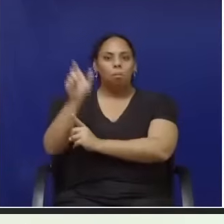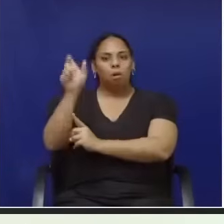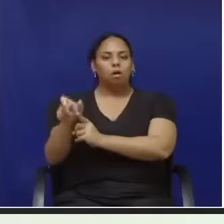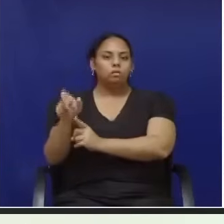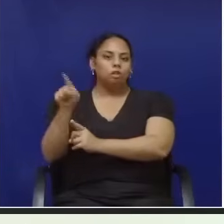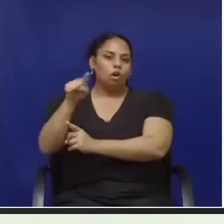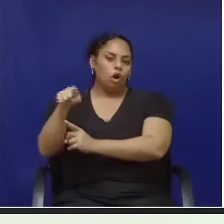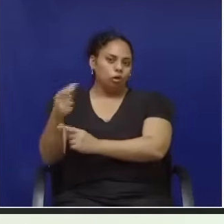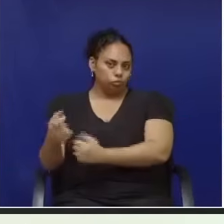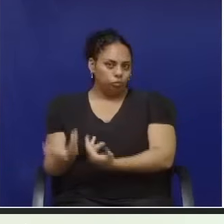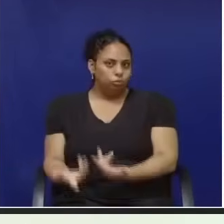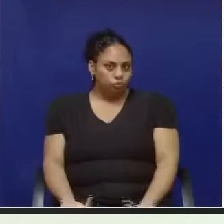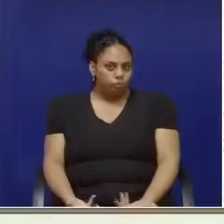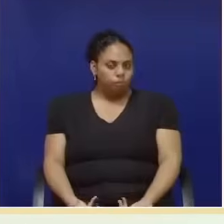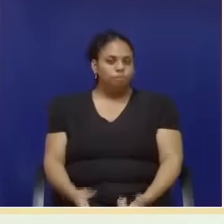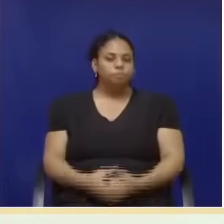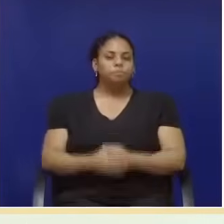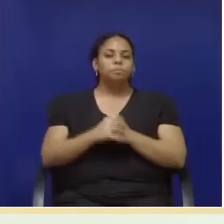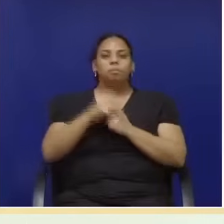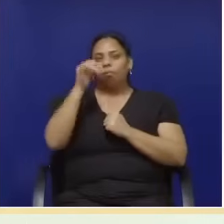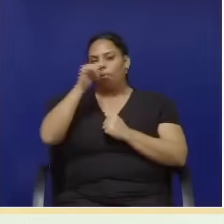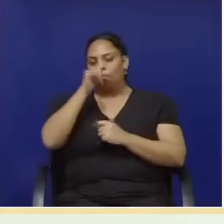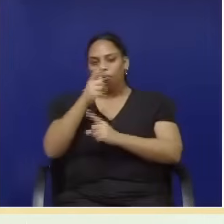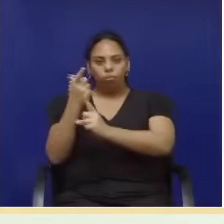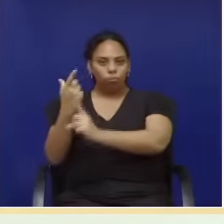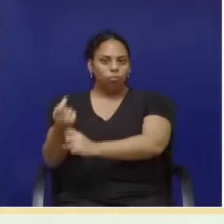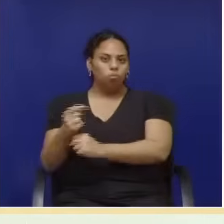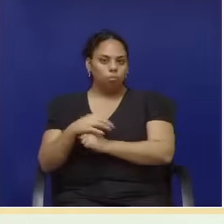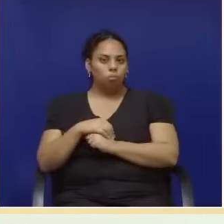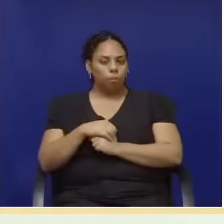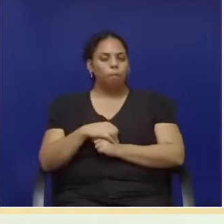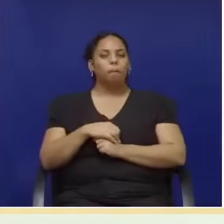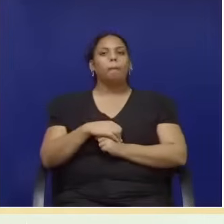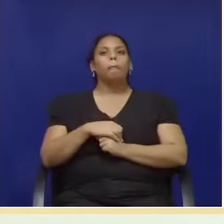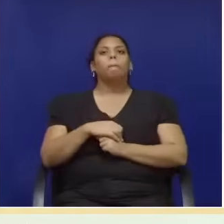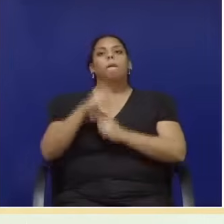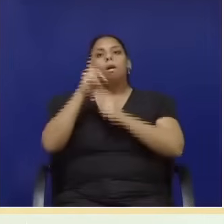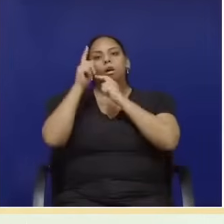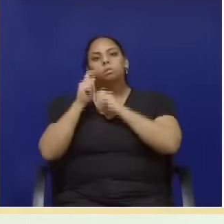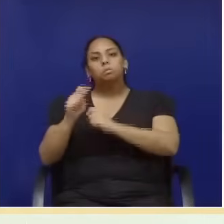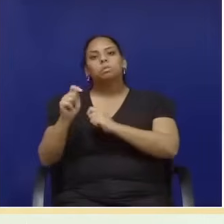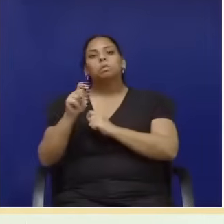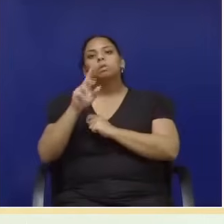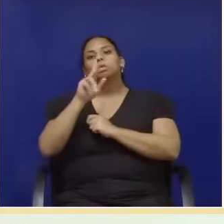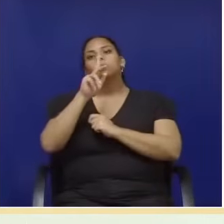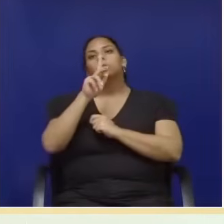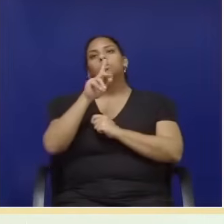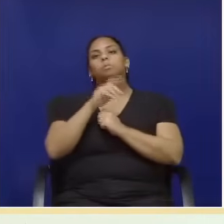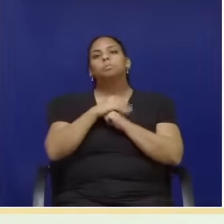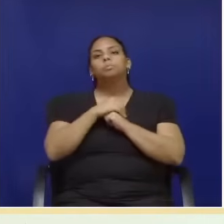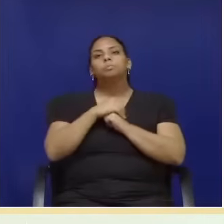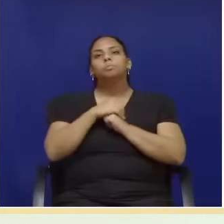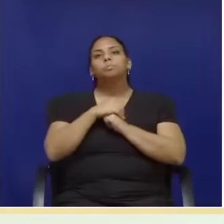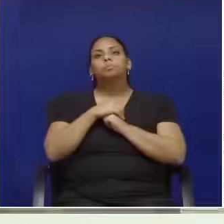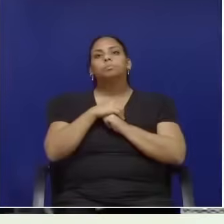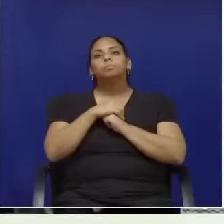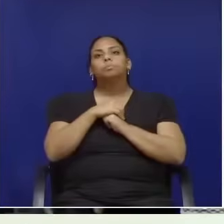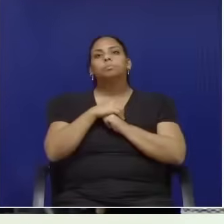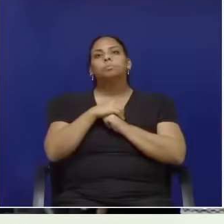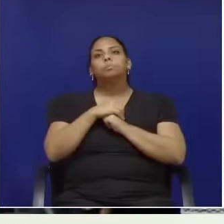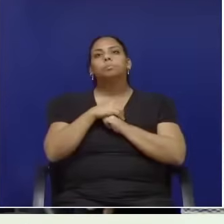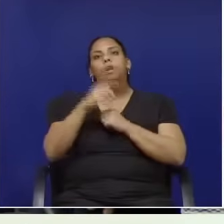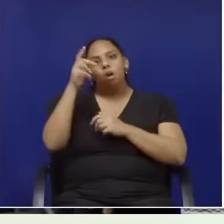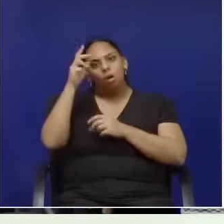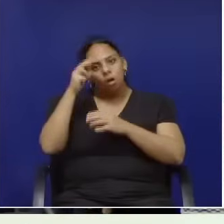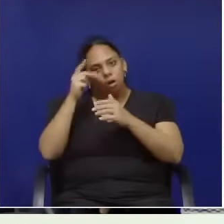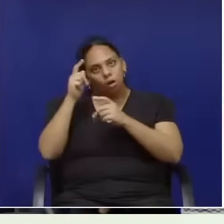Thank you. The last supplementary question will be asked by Honorable Skikaling. Thank you, ma'am. Honorable Deputy